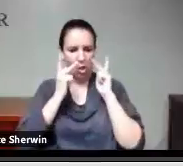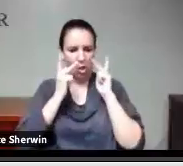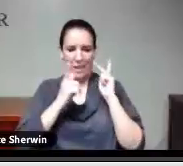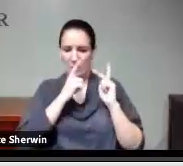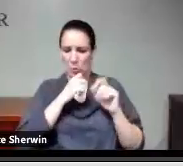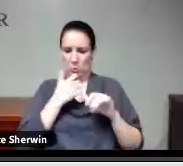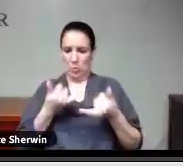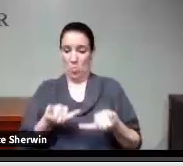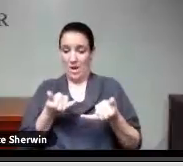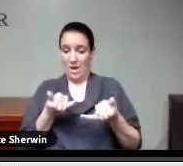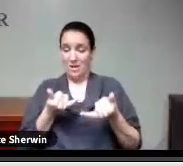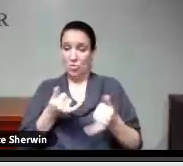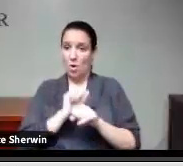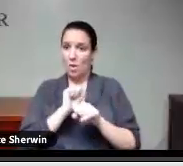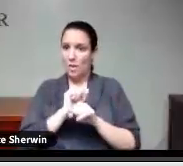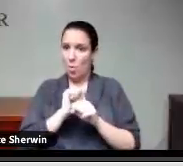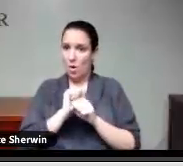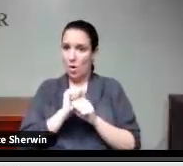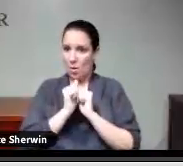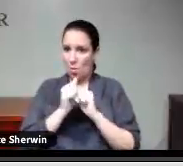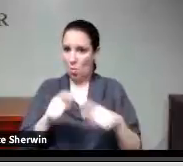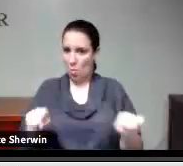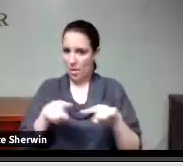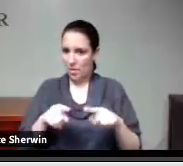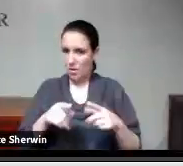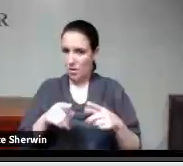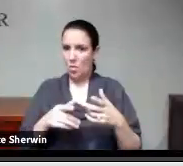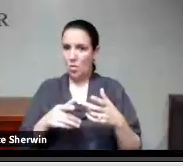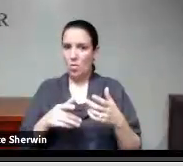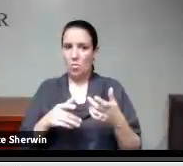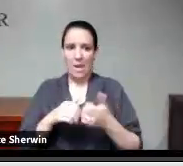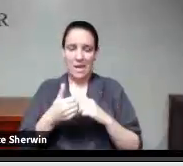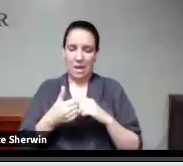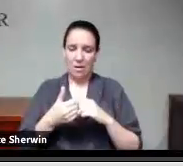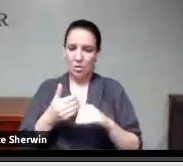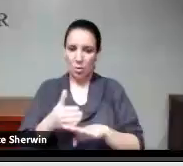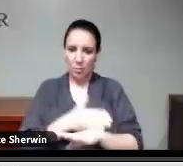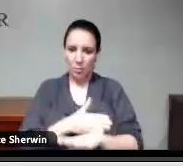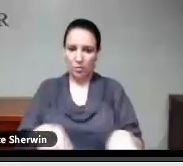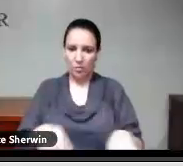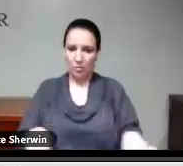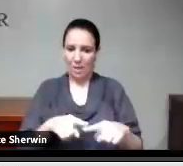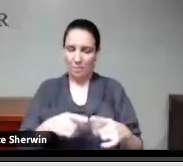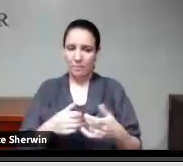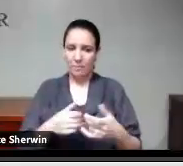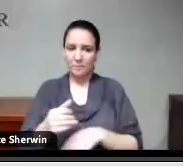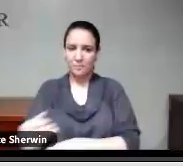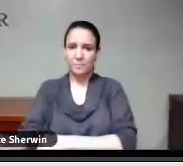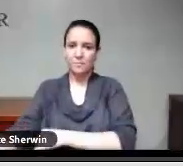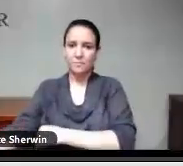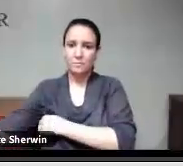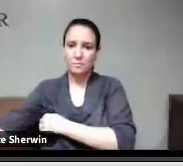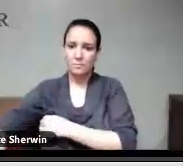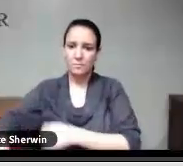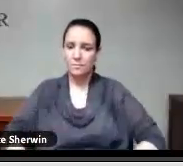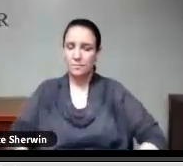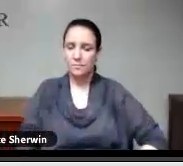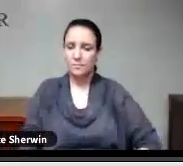in differently to the demographic changes and needs that you're trying to